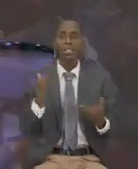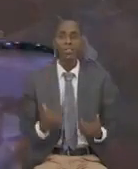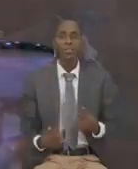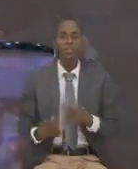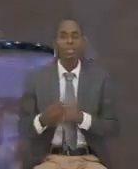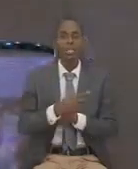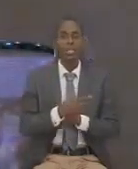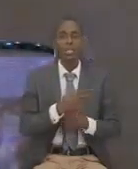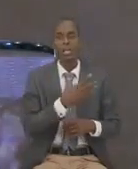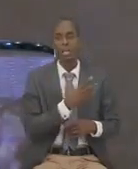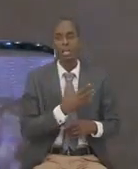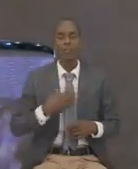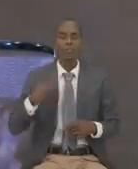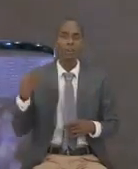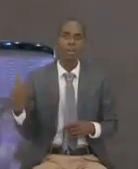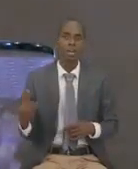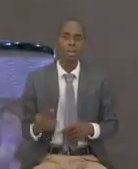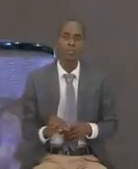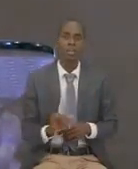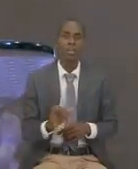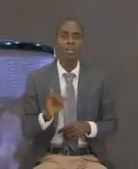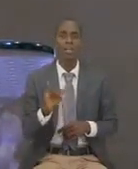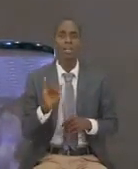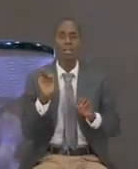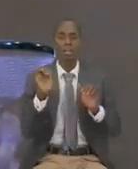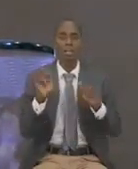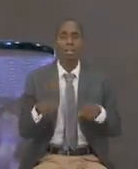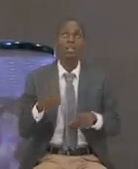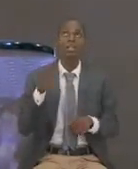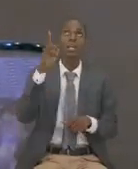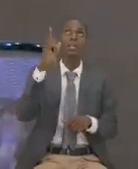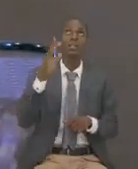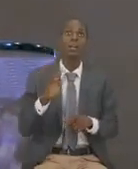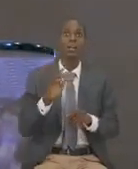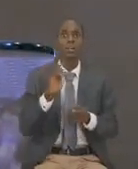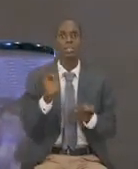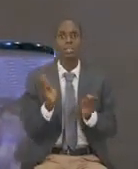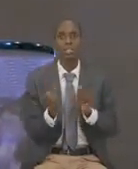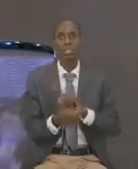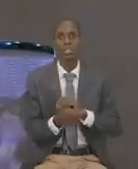yesterday, today, and forever.